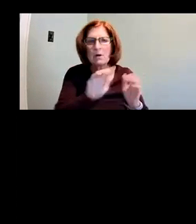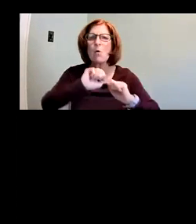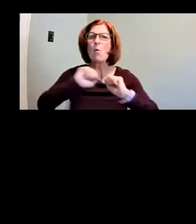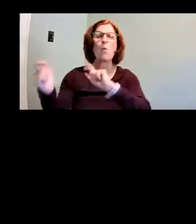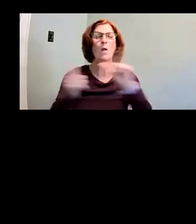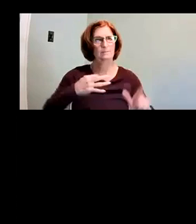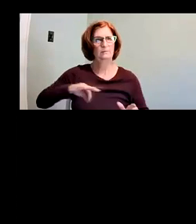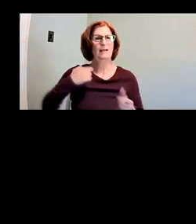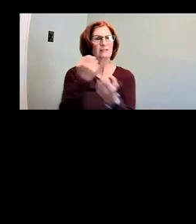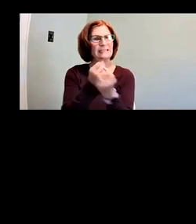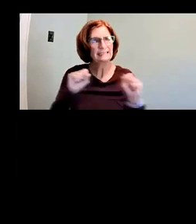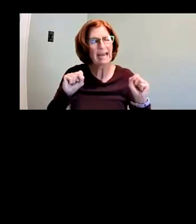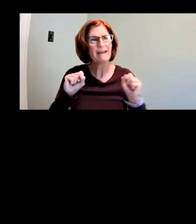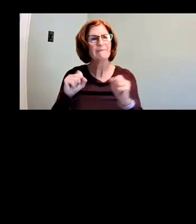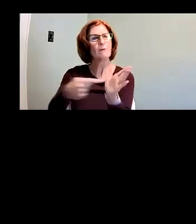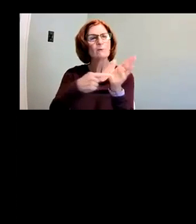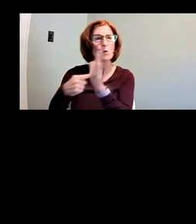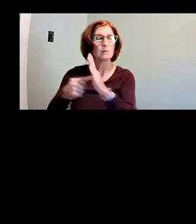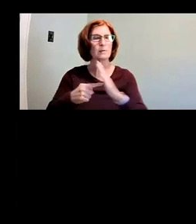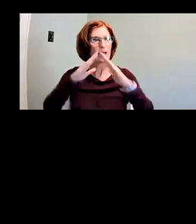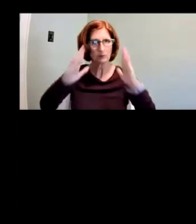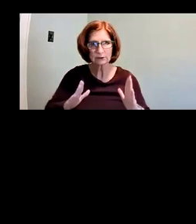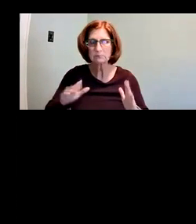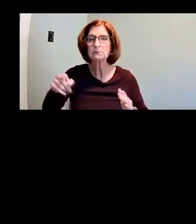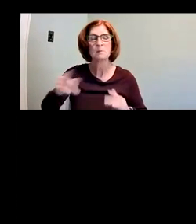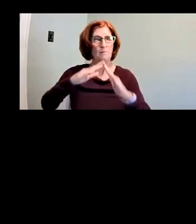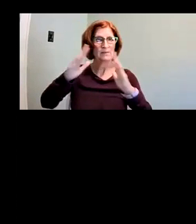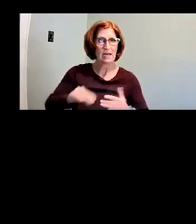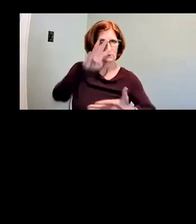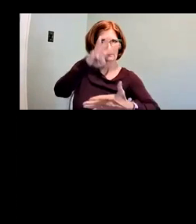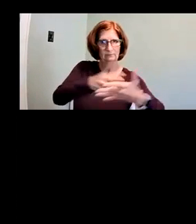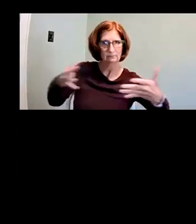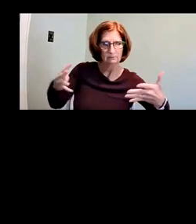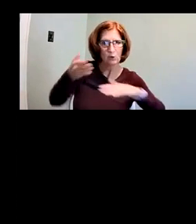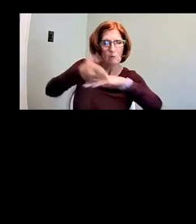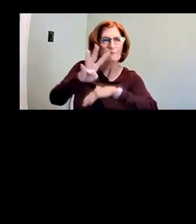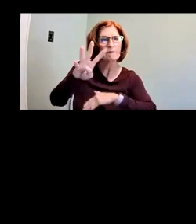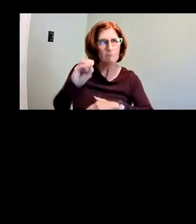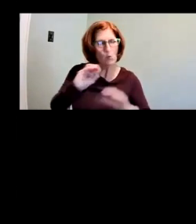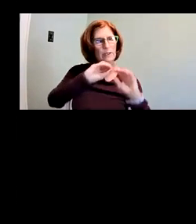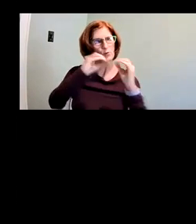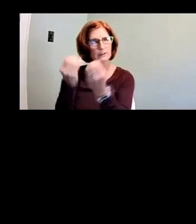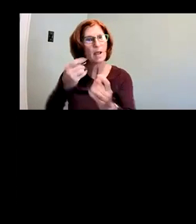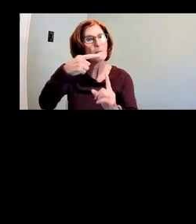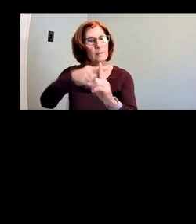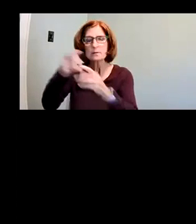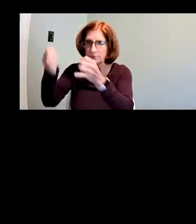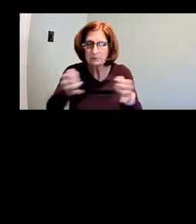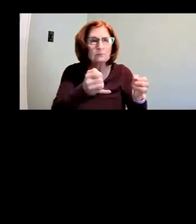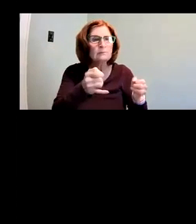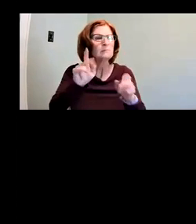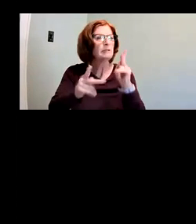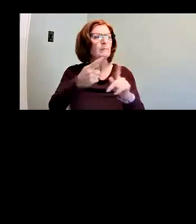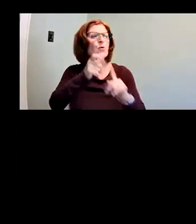safe, accessible, sustainable, affordable housing. Our housing table is comprised of over 40 organizations and individuals, including residents,